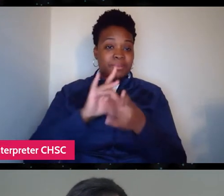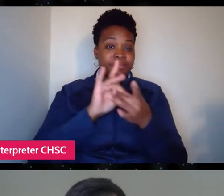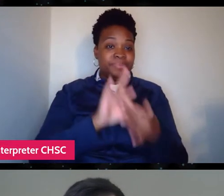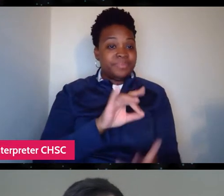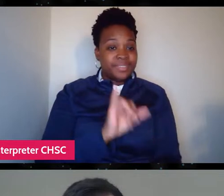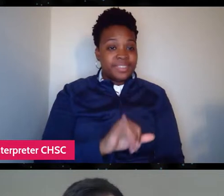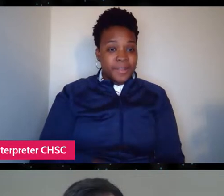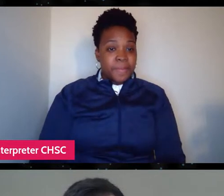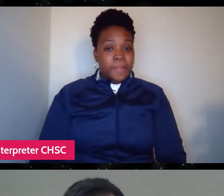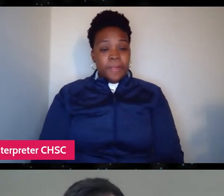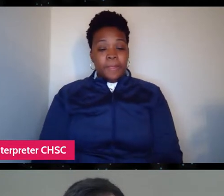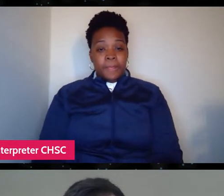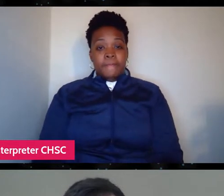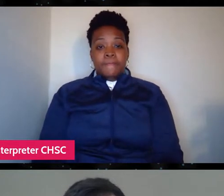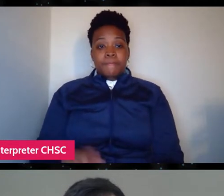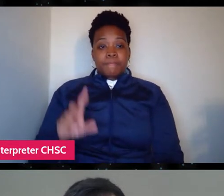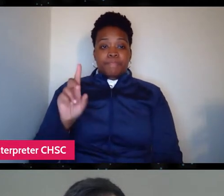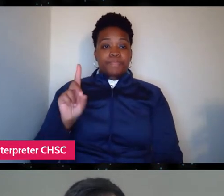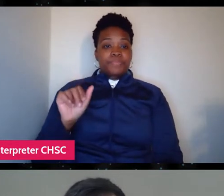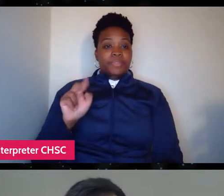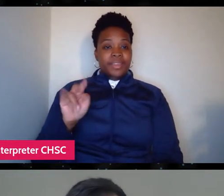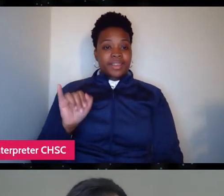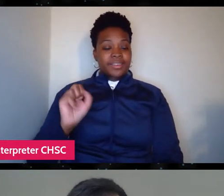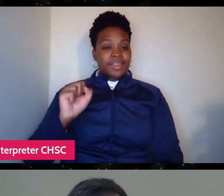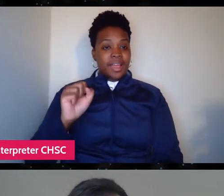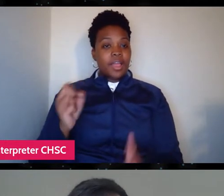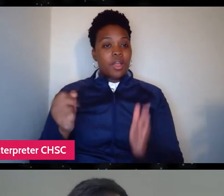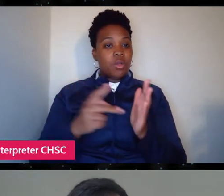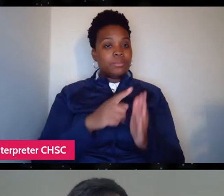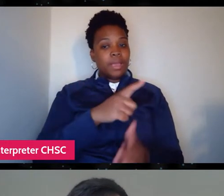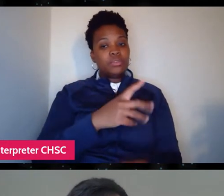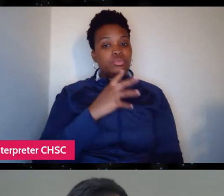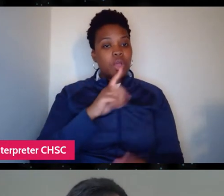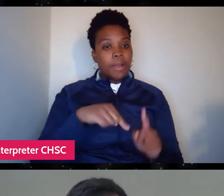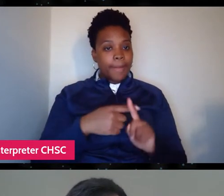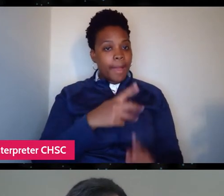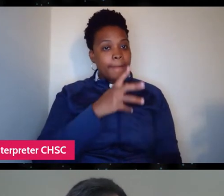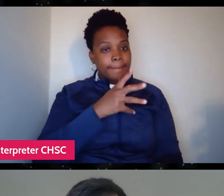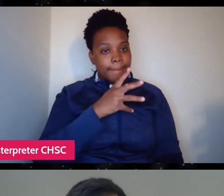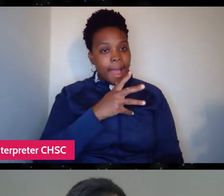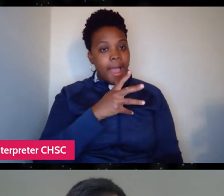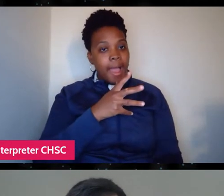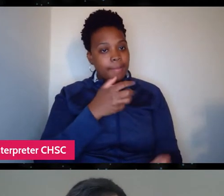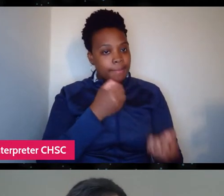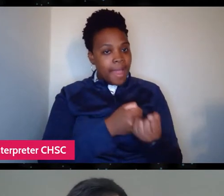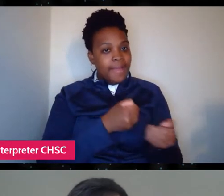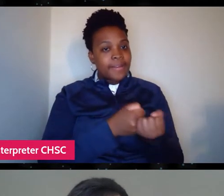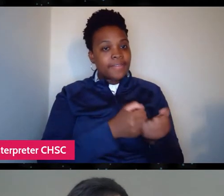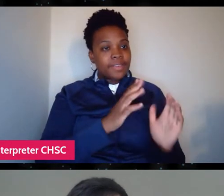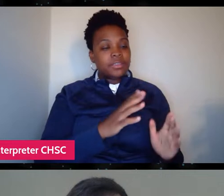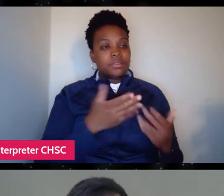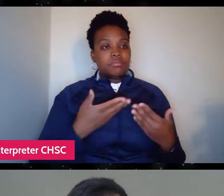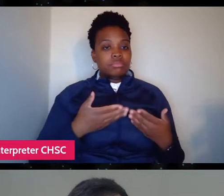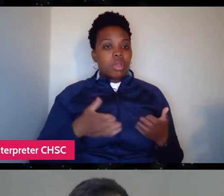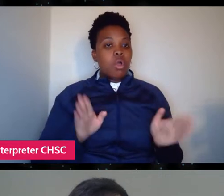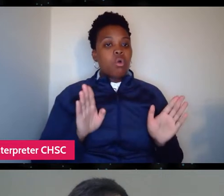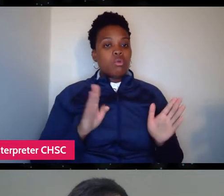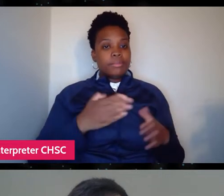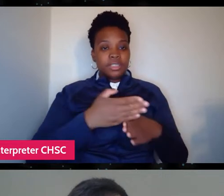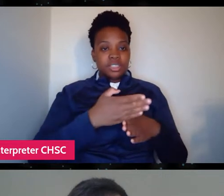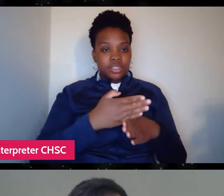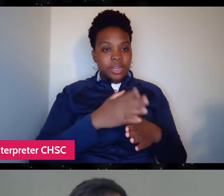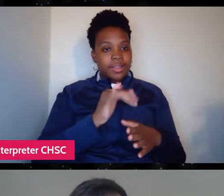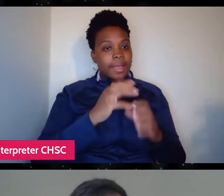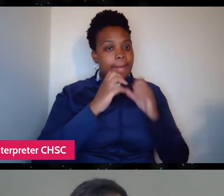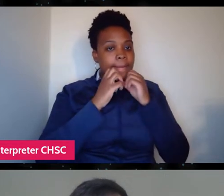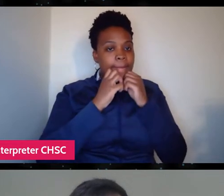Yeah. And that it kind of goes back to you talking about your mom being an activist and being open to sharing that kind of passion with you. I